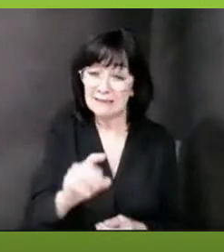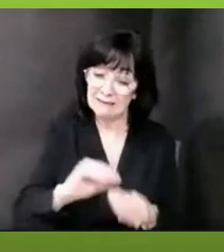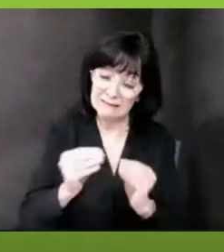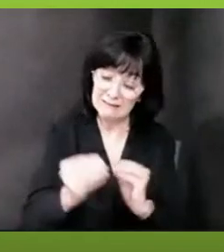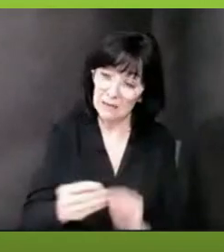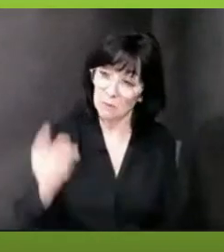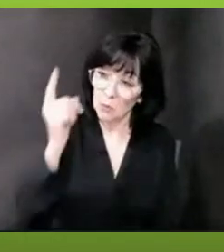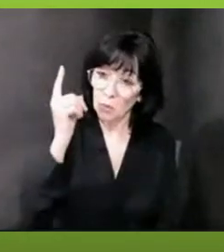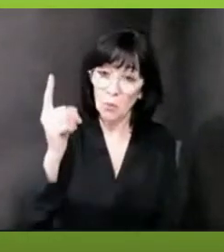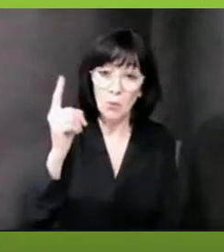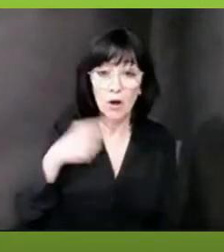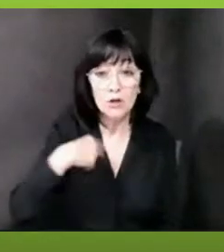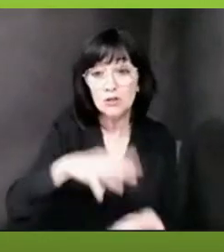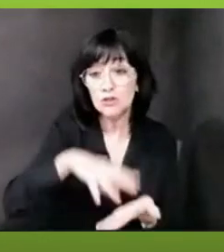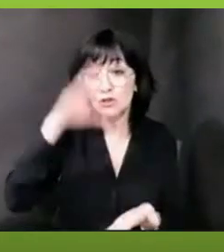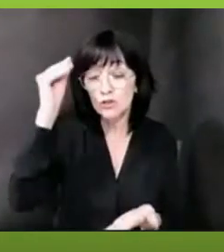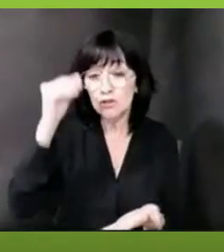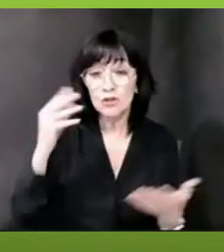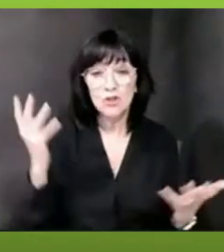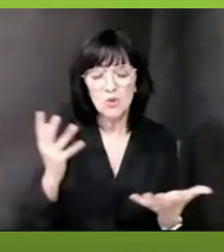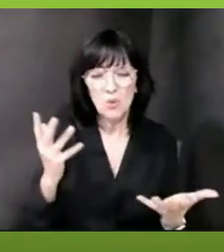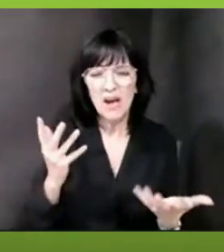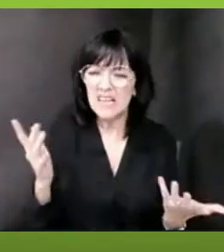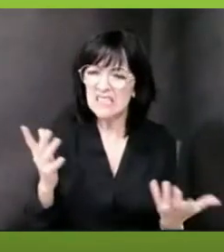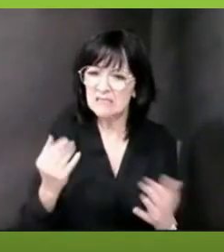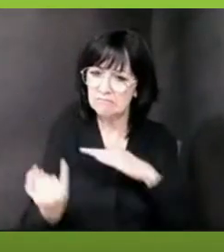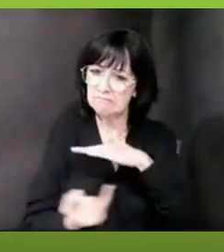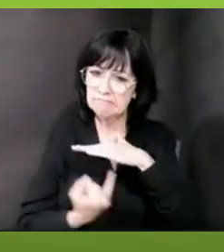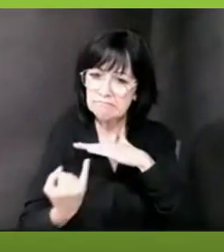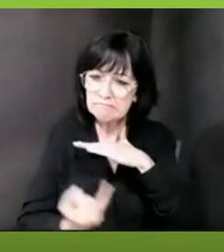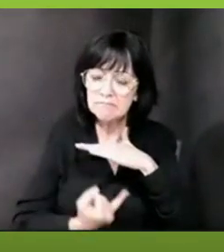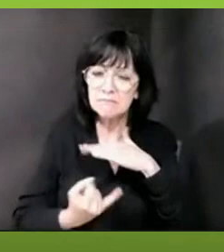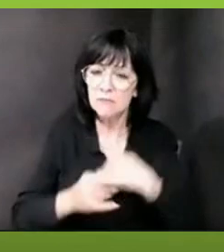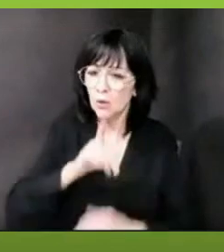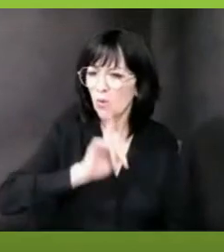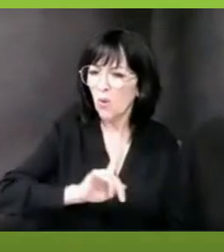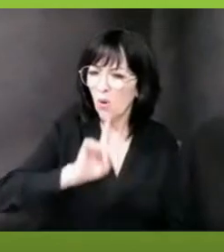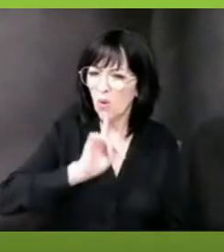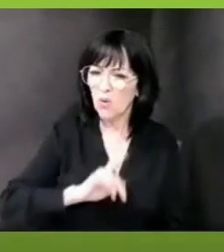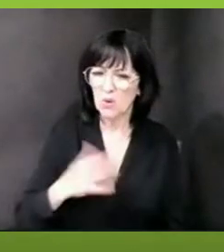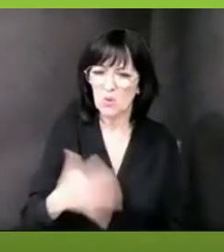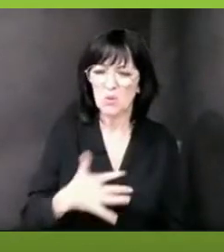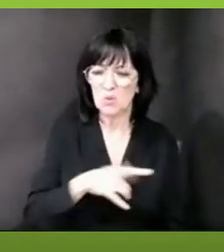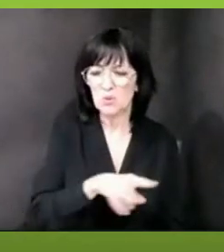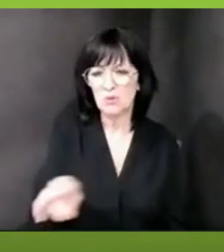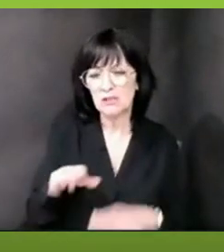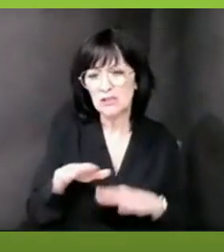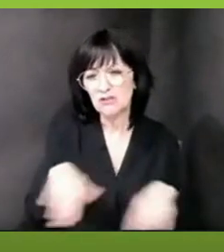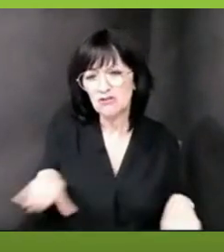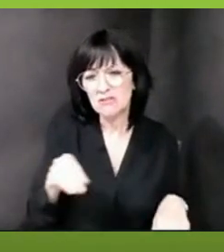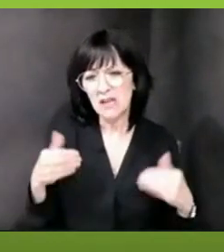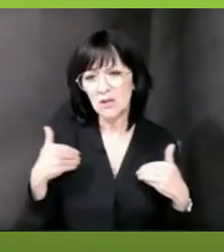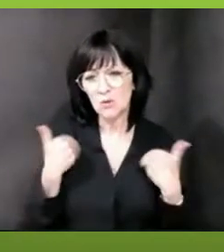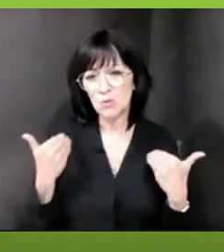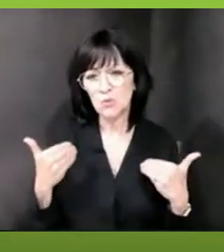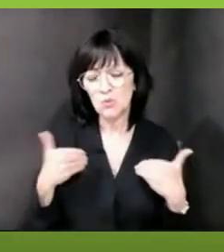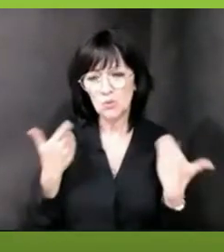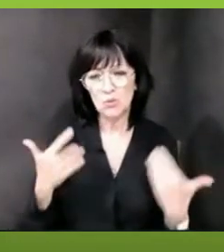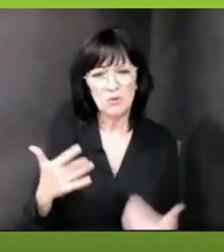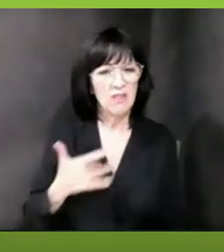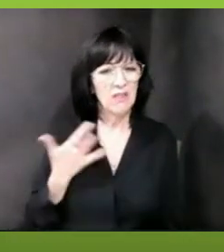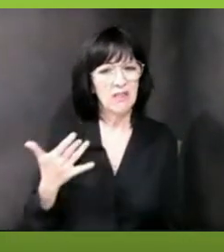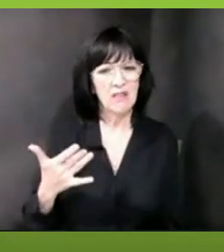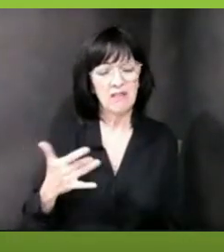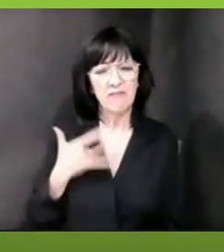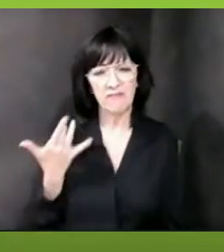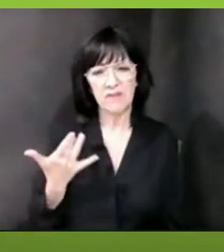has really impacted children and youth. And it's impacted children in many different ways. I